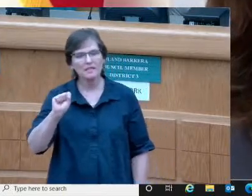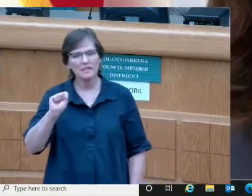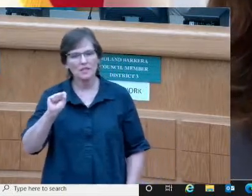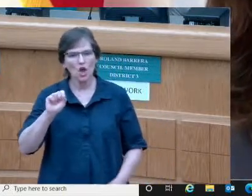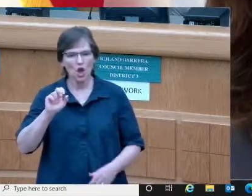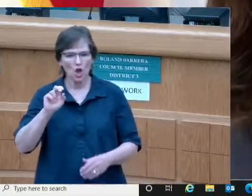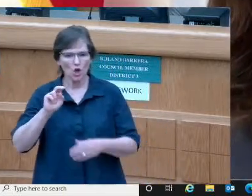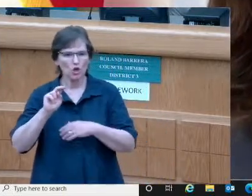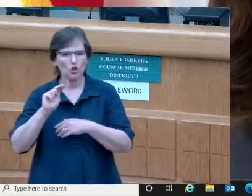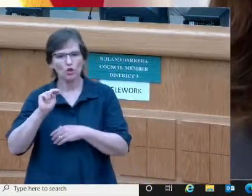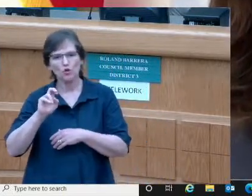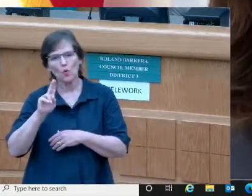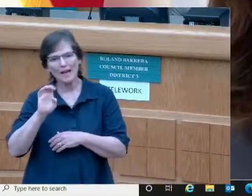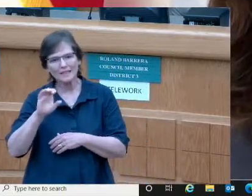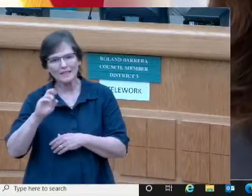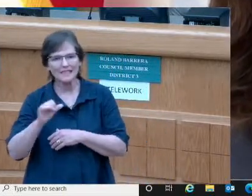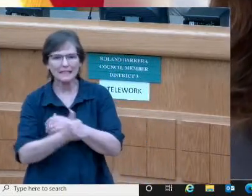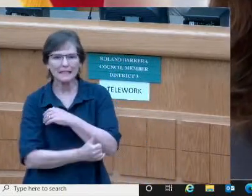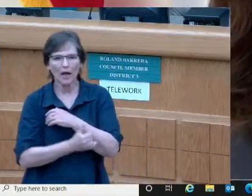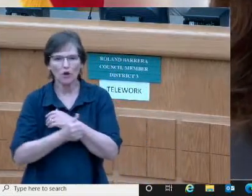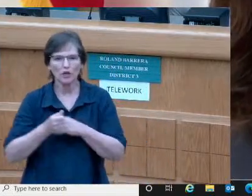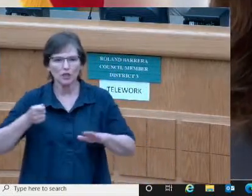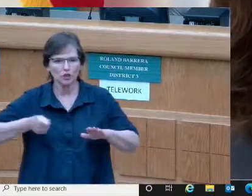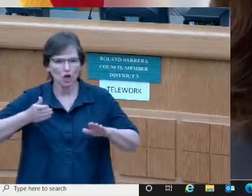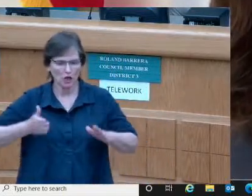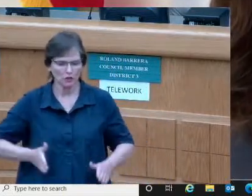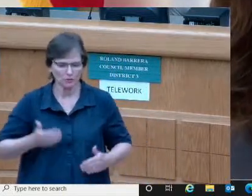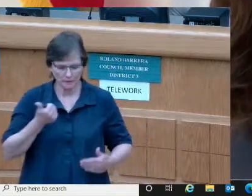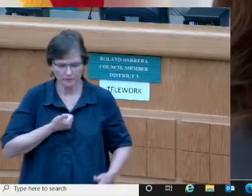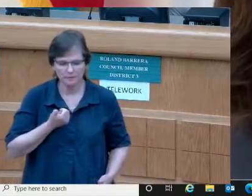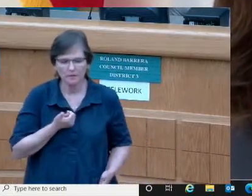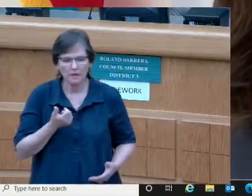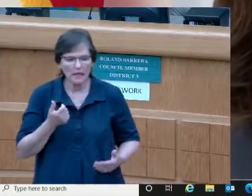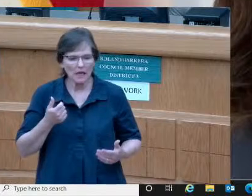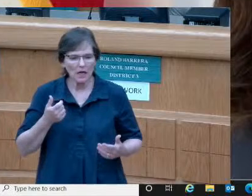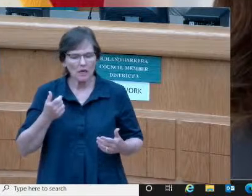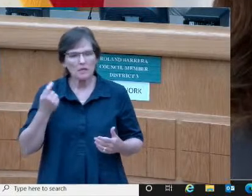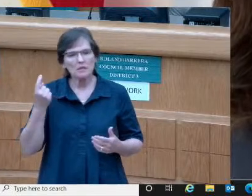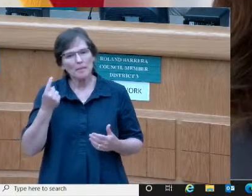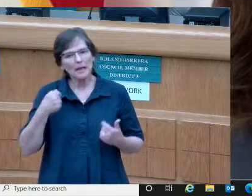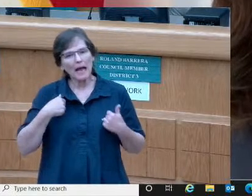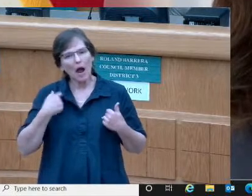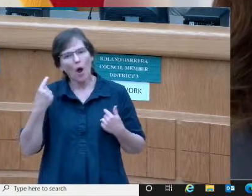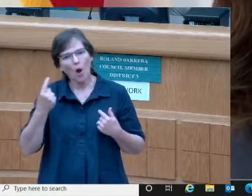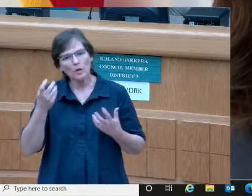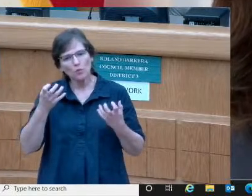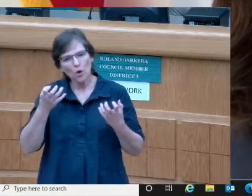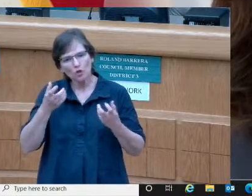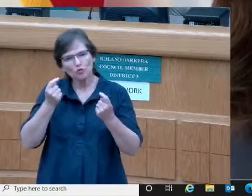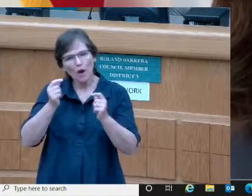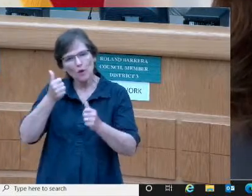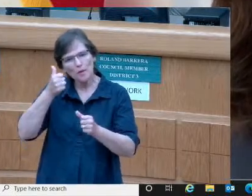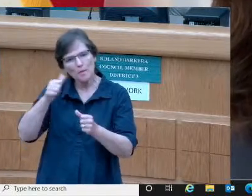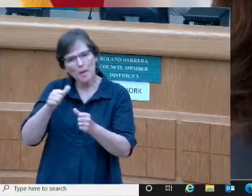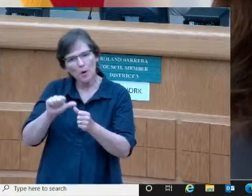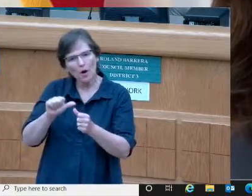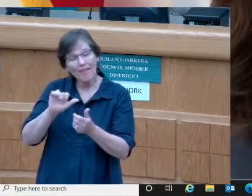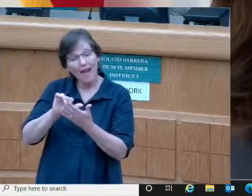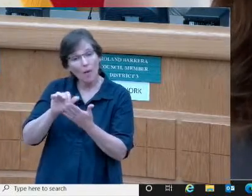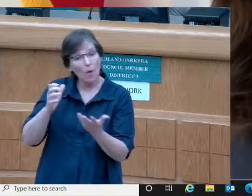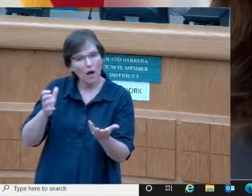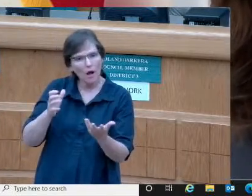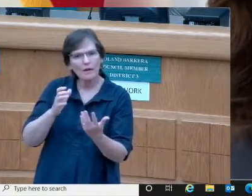reiterate something that I always try to remember, and that is to give thanks to our City County Health Department. That